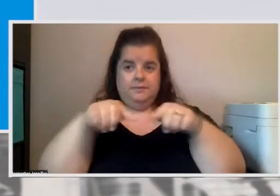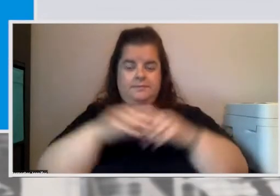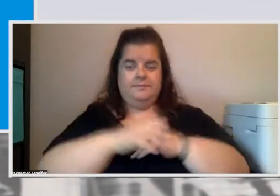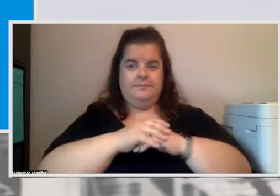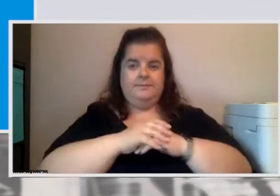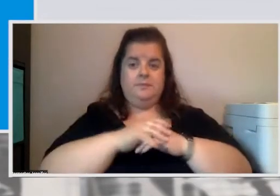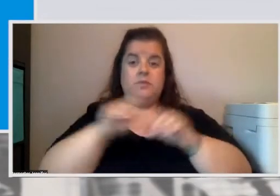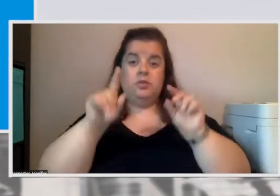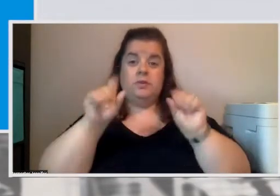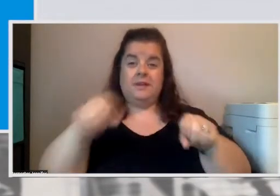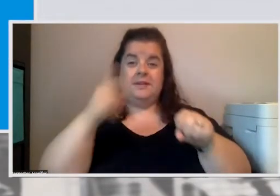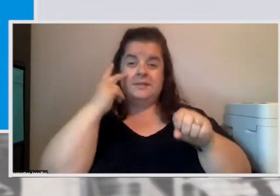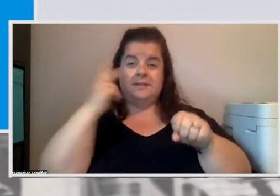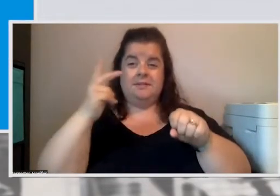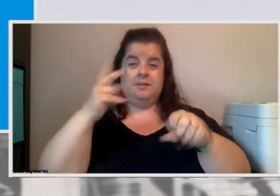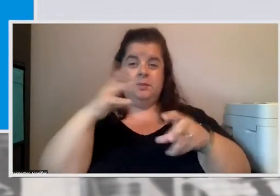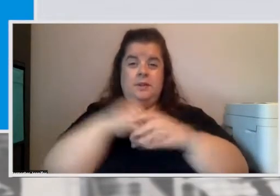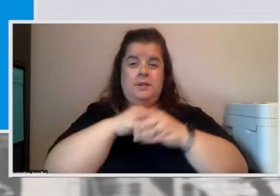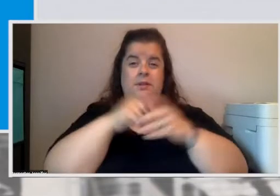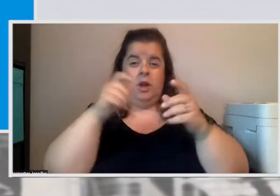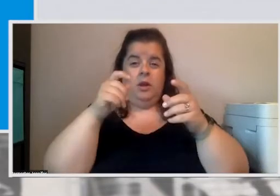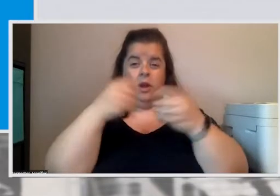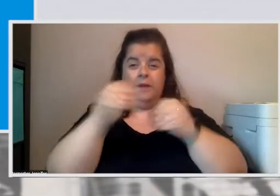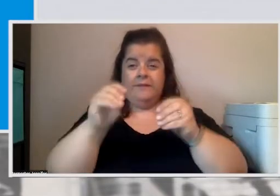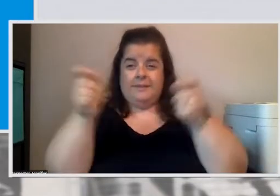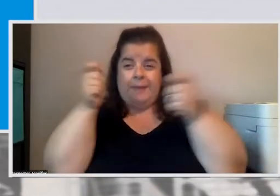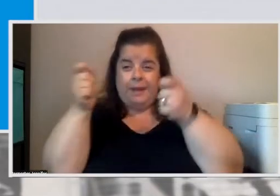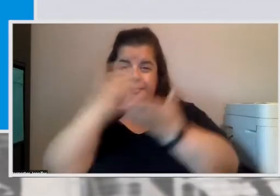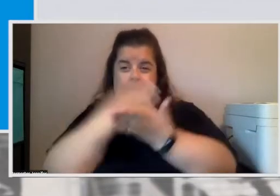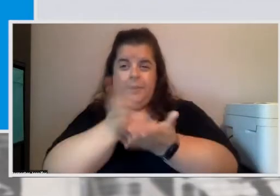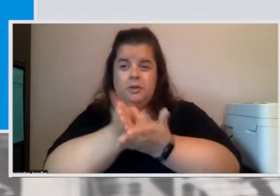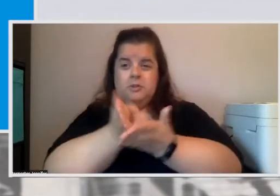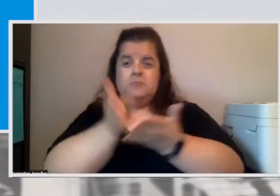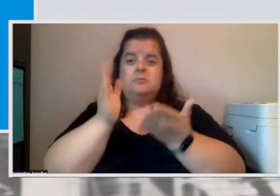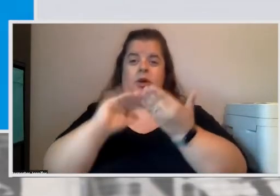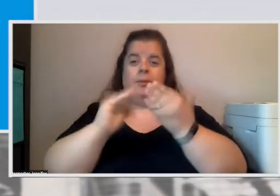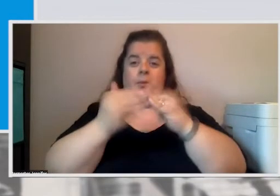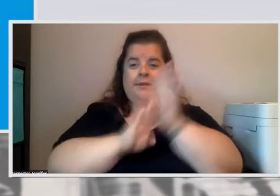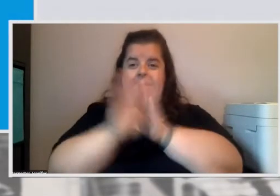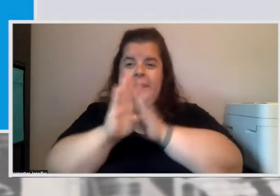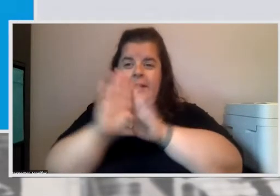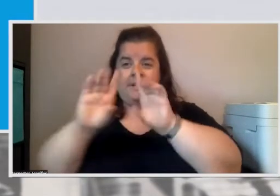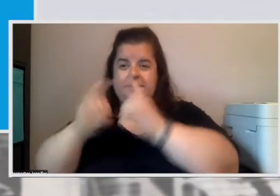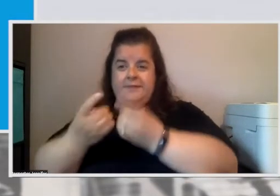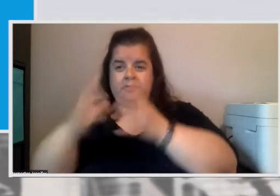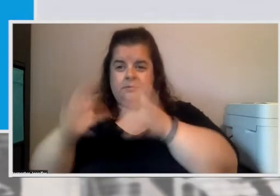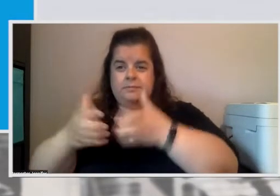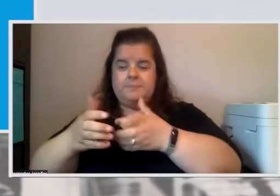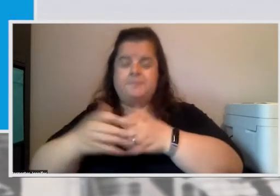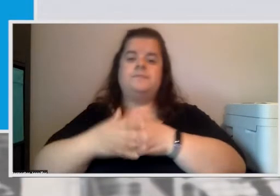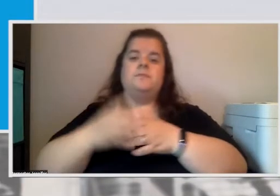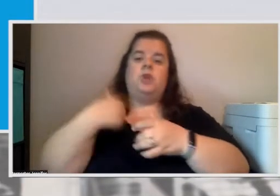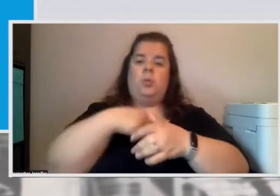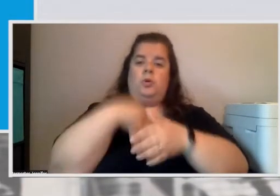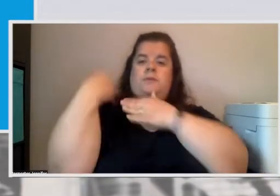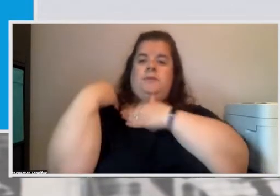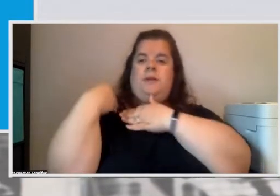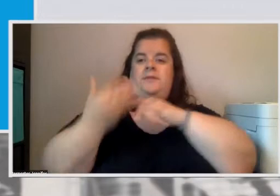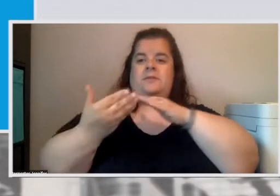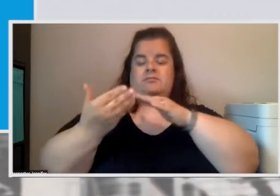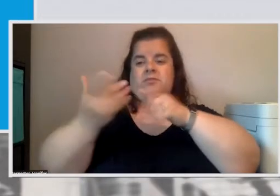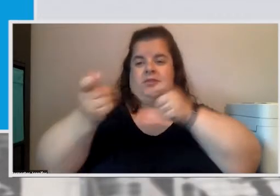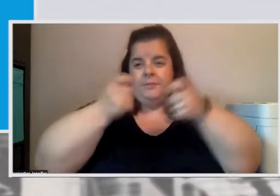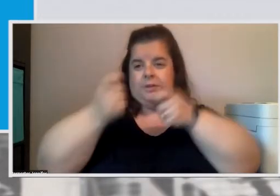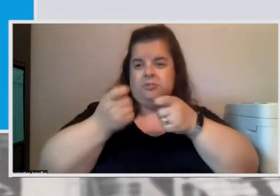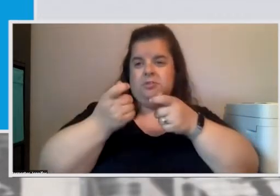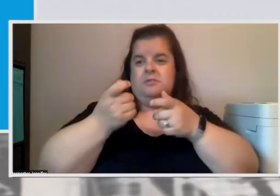As you see, we're within the Office of Management and Budget, the Community Development Division. So we're responsible for the administration of the city's federal housing and